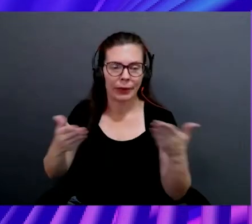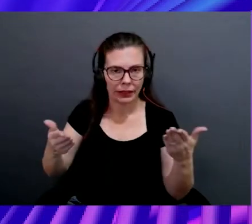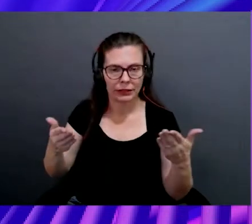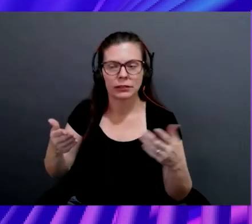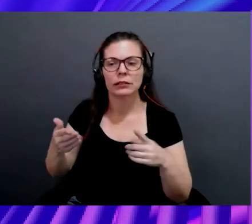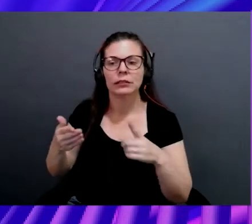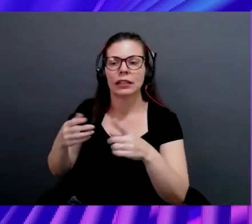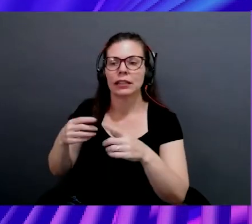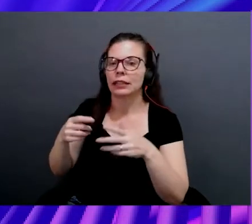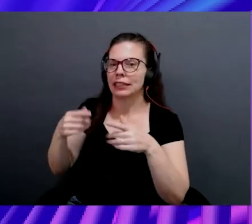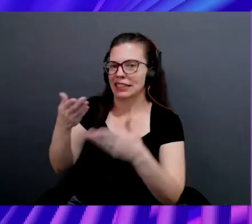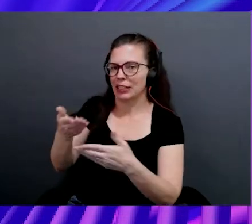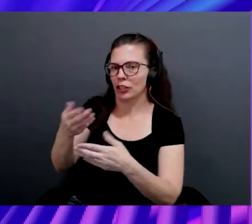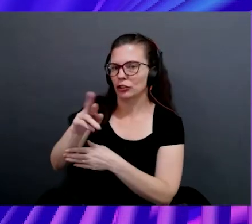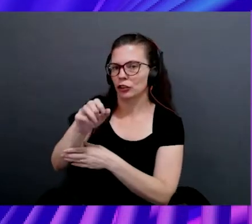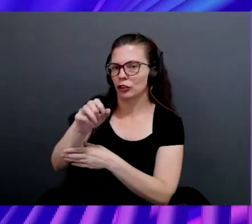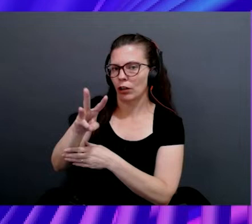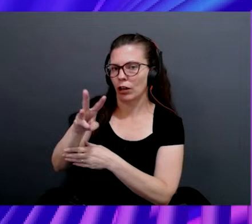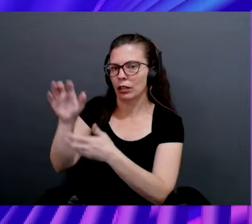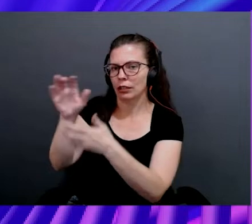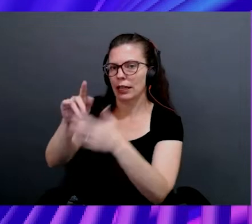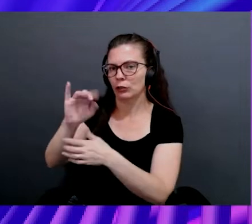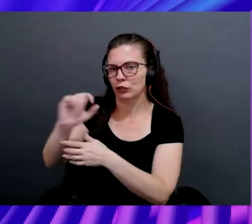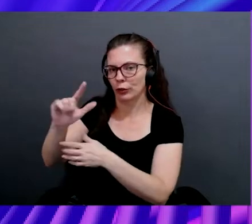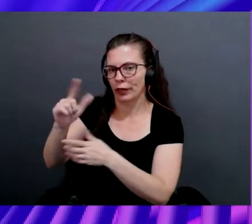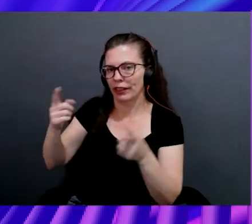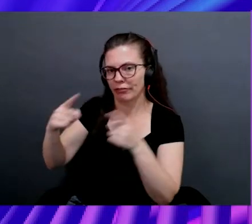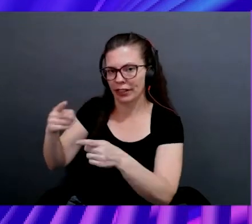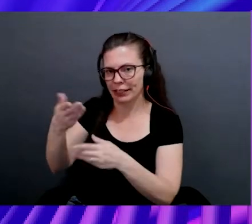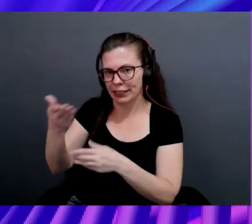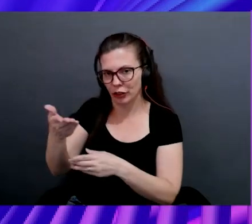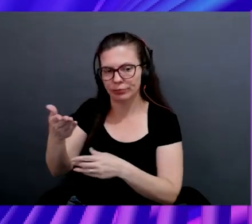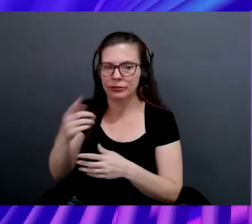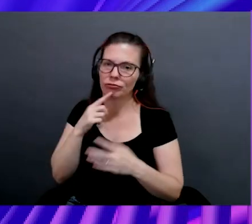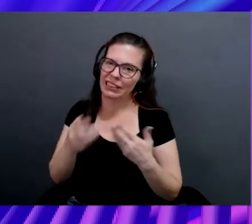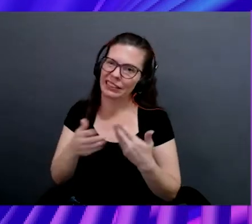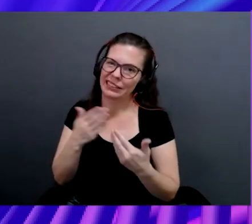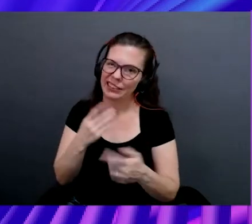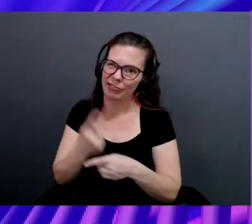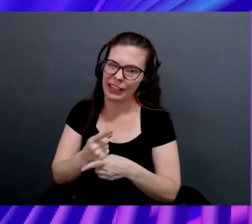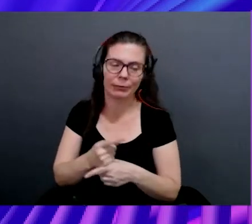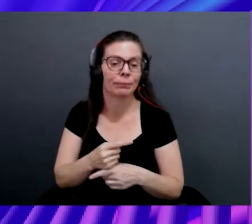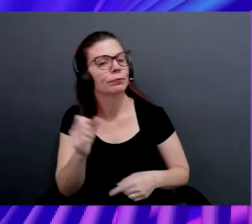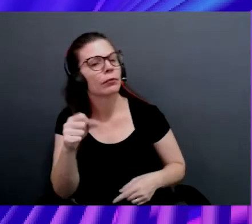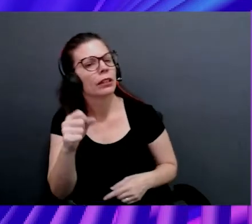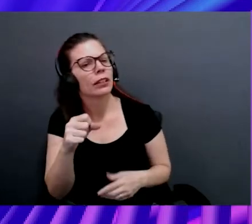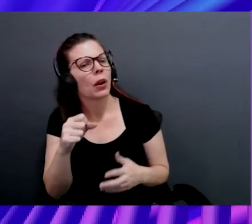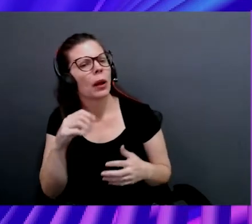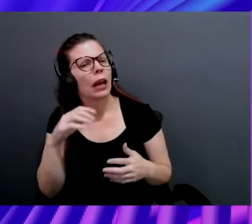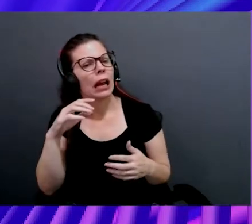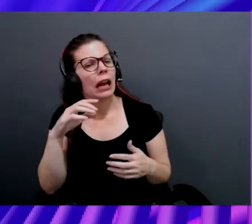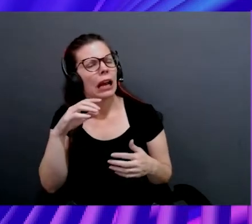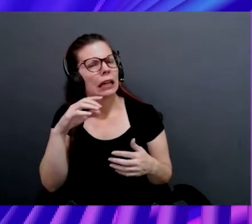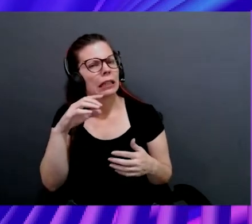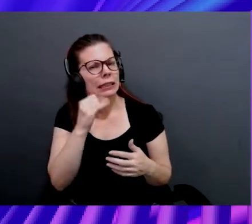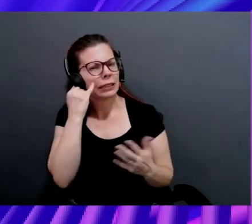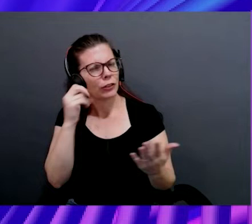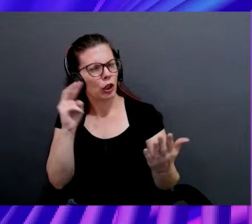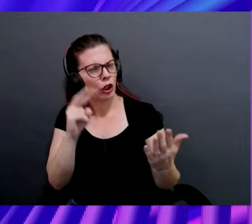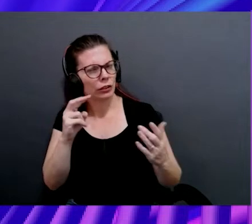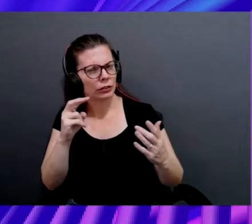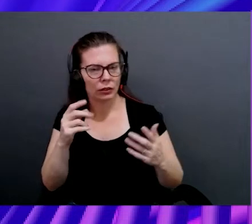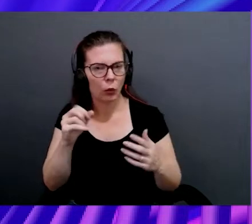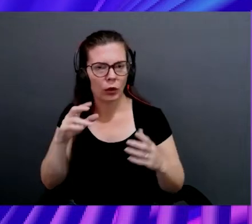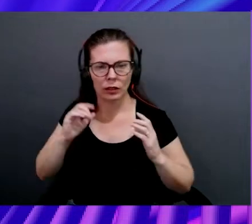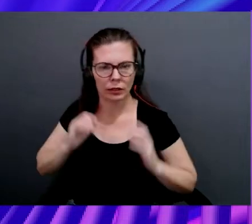raw CloudTrail event here. So super easy, right? So I guess if you look at this, and if customers are looking at this, Mm-hmm. there's